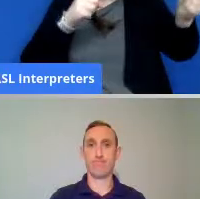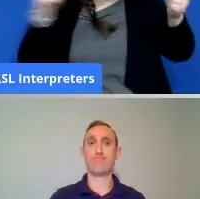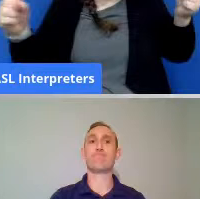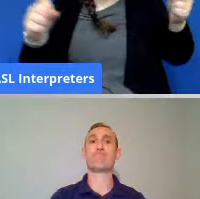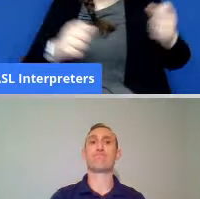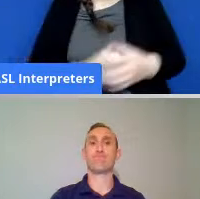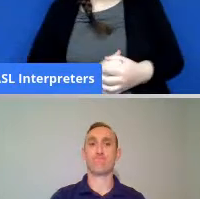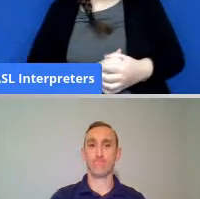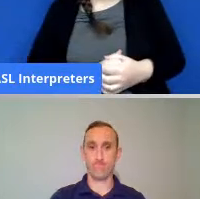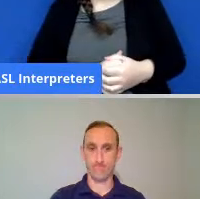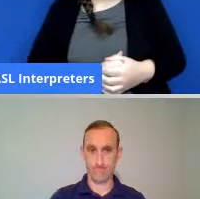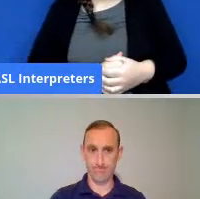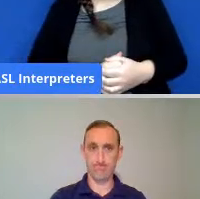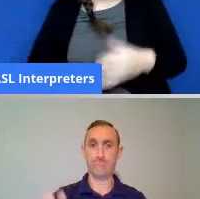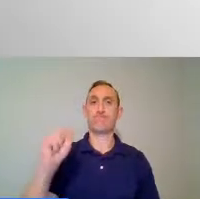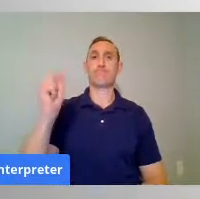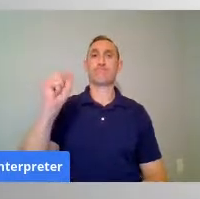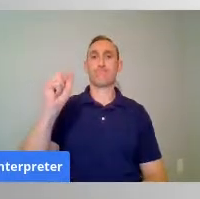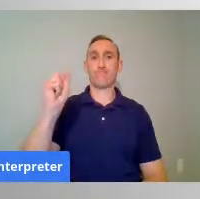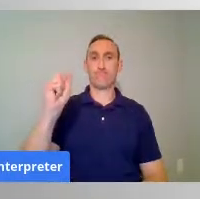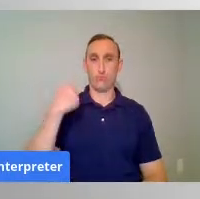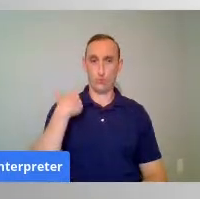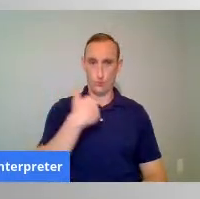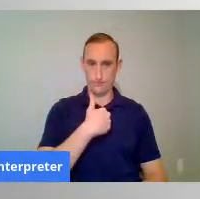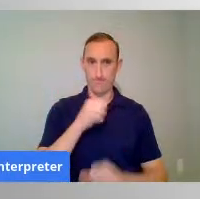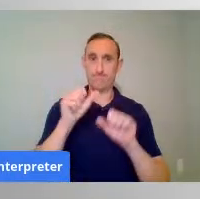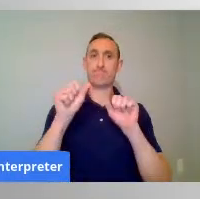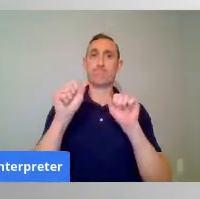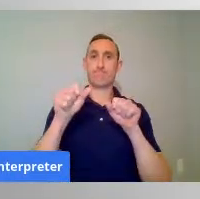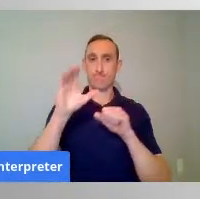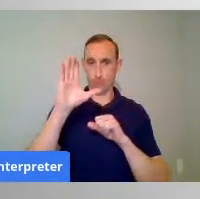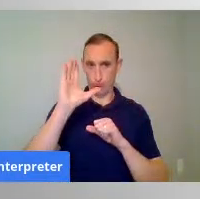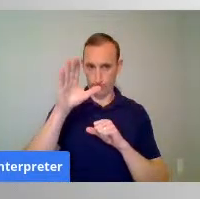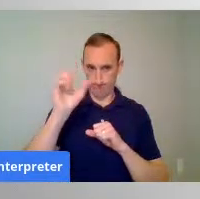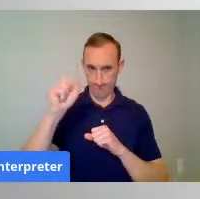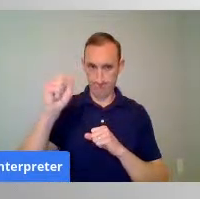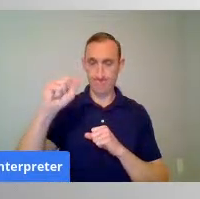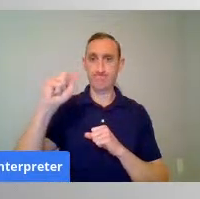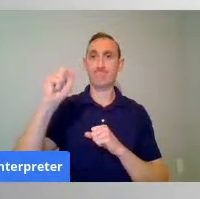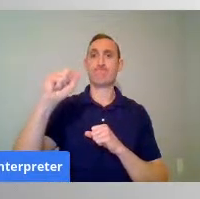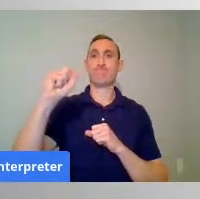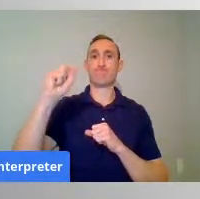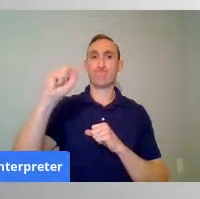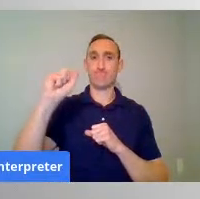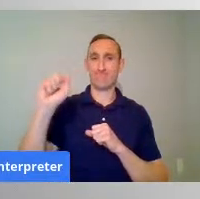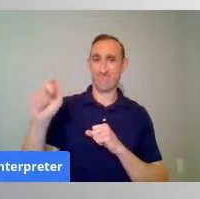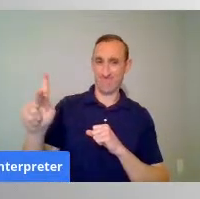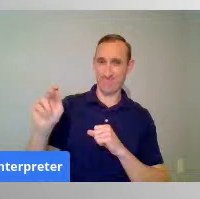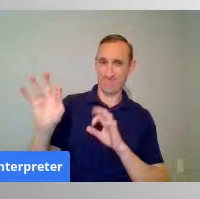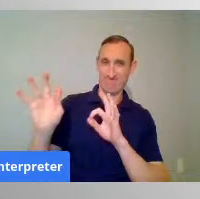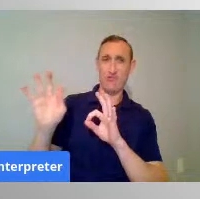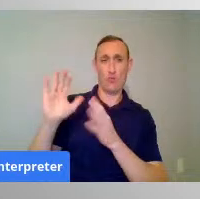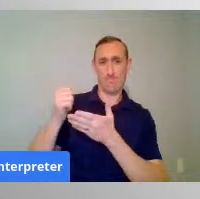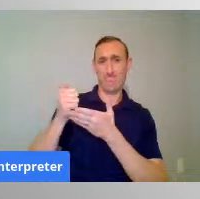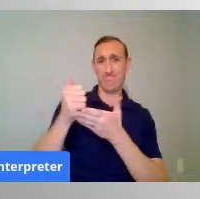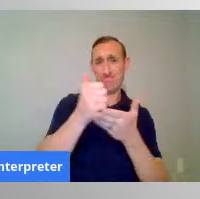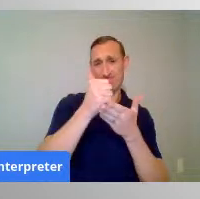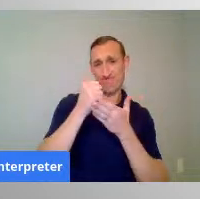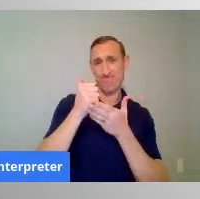That is a layer that that we can put on there. Certainly. Okay. I guess the I think it would be follow-on, really Commissioner. helpful.